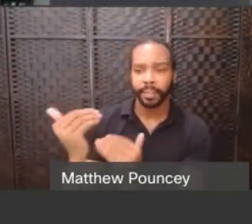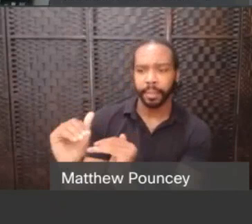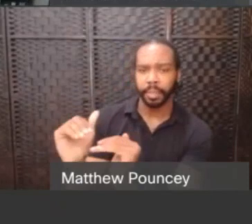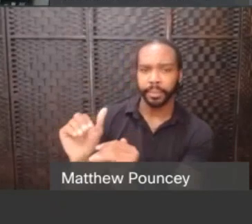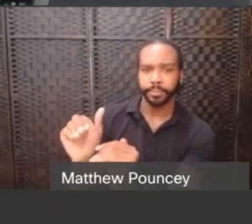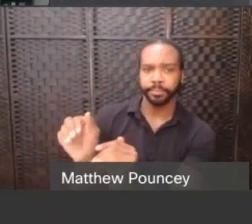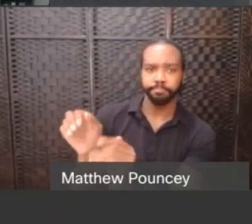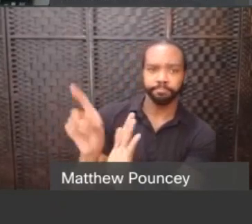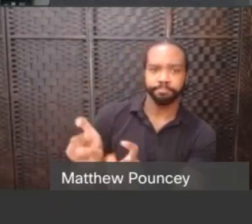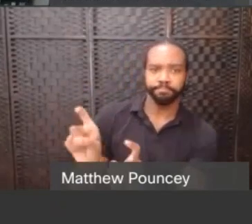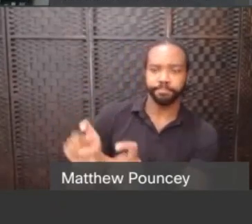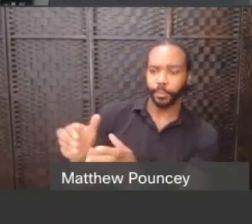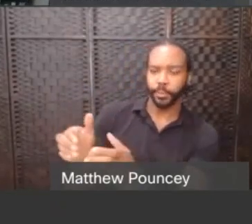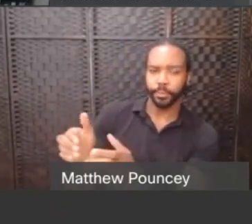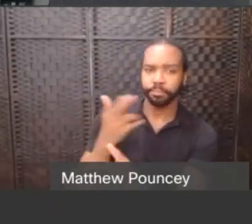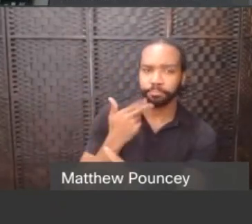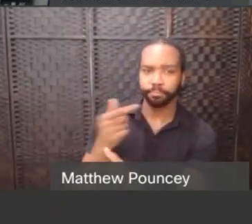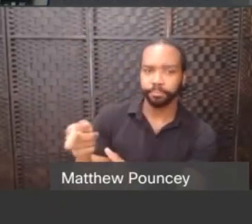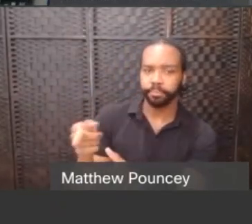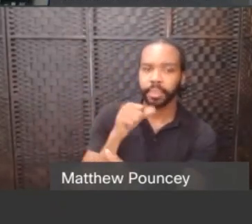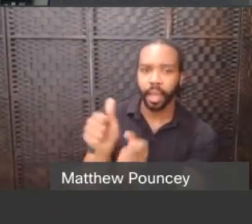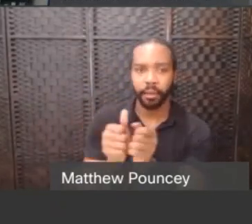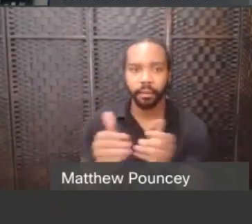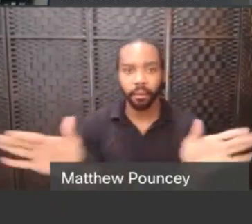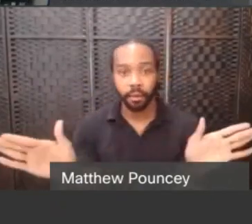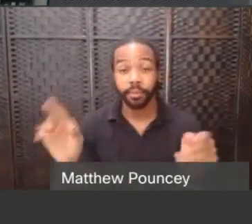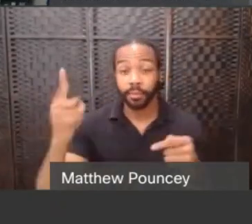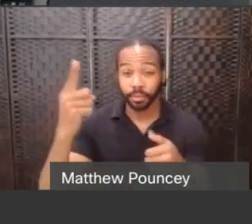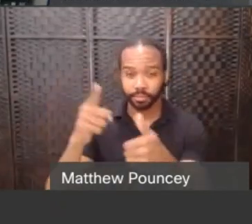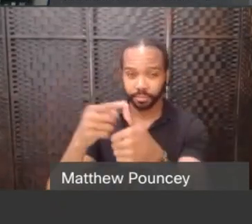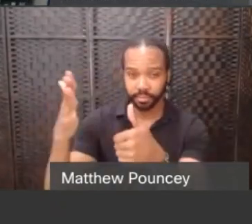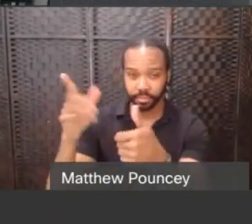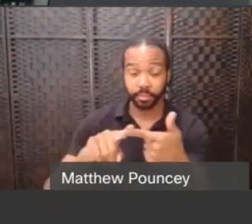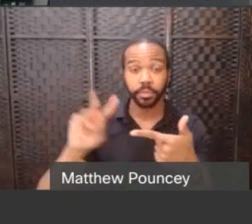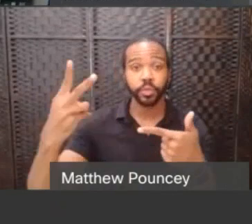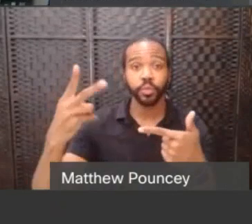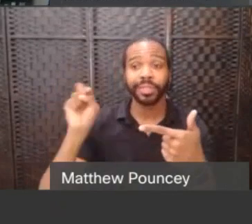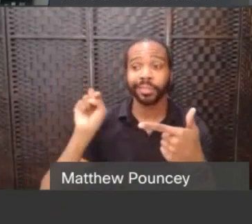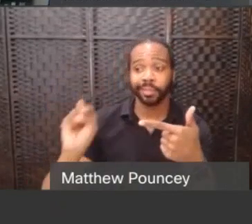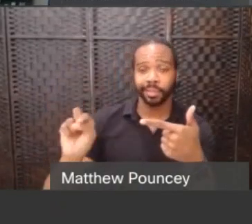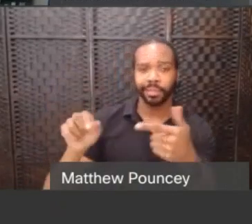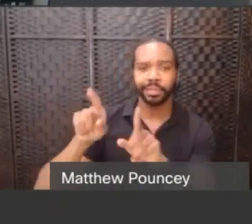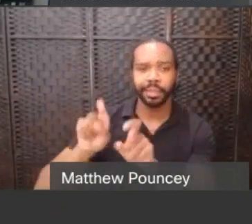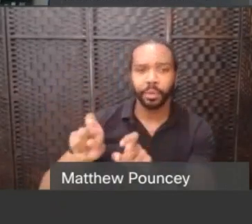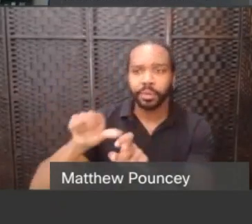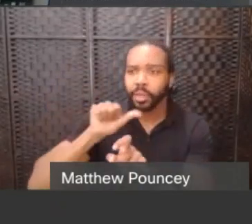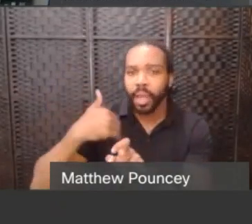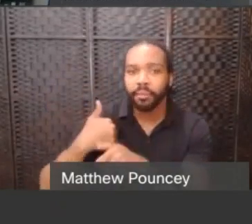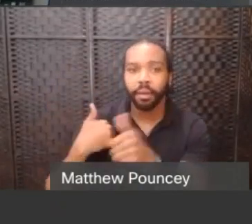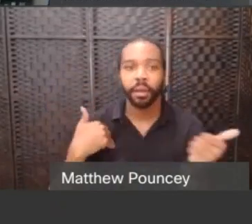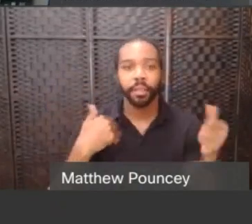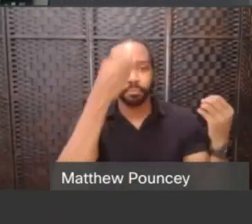sample size. So that's one. Two, since these are surveillance samples, we don't have any other clinical